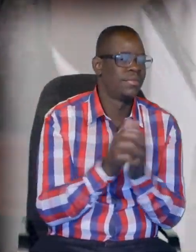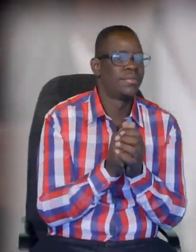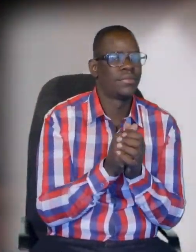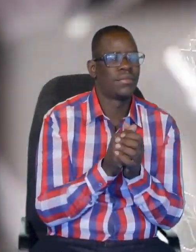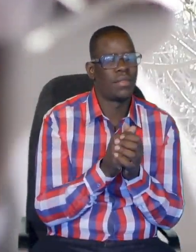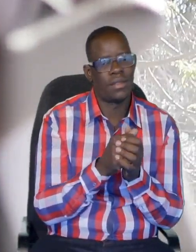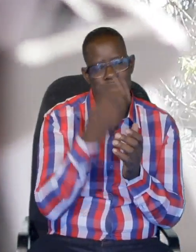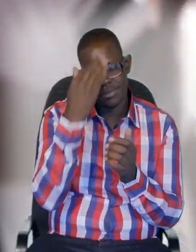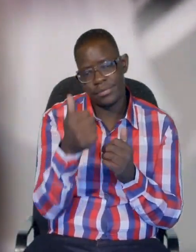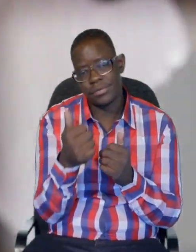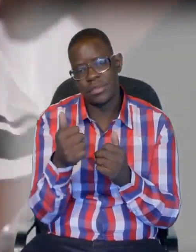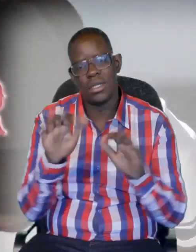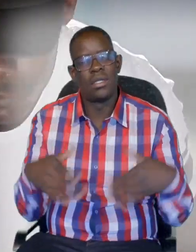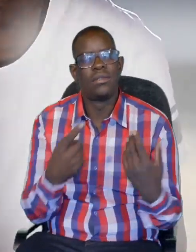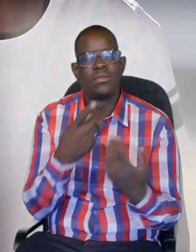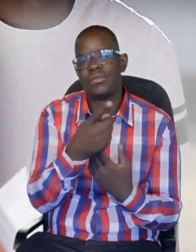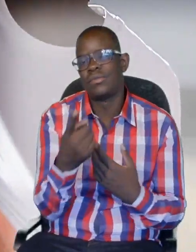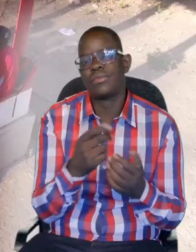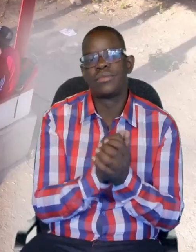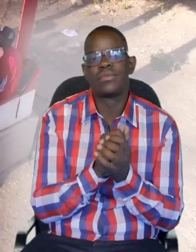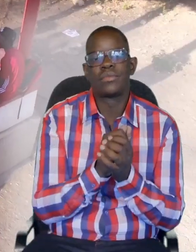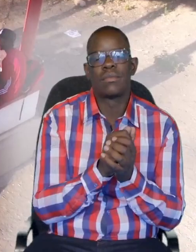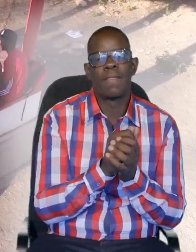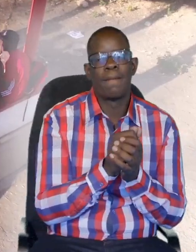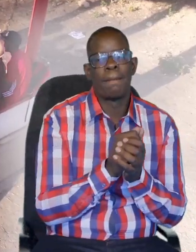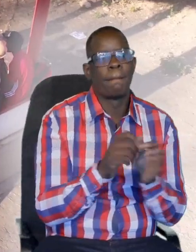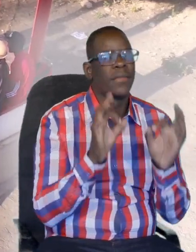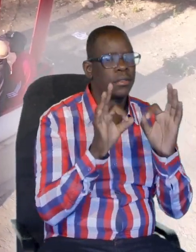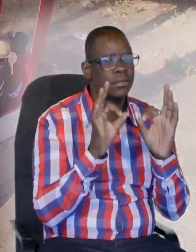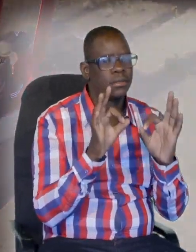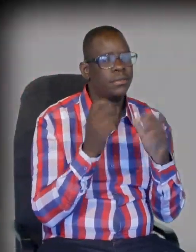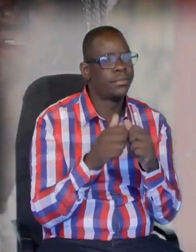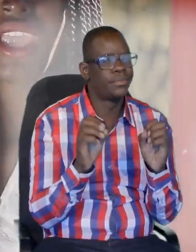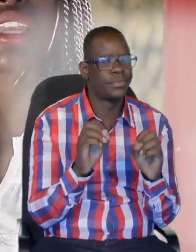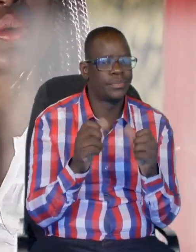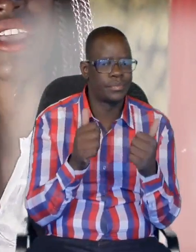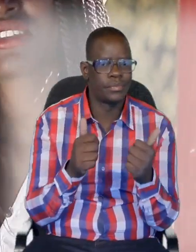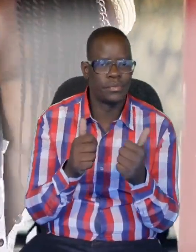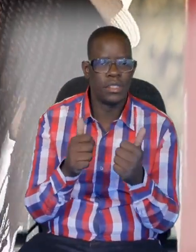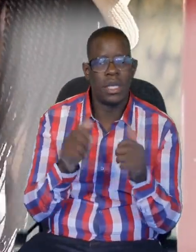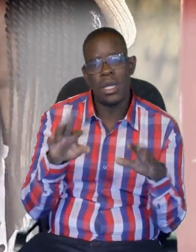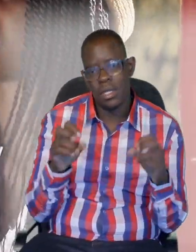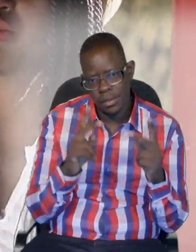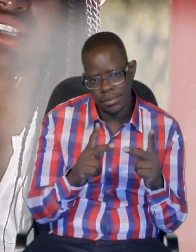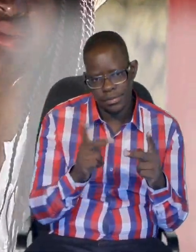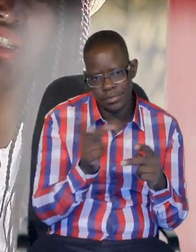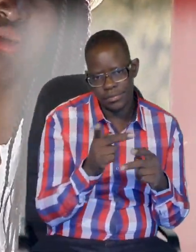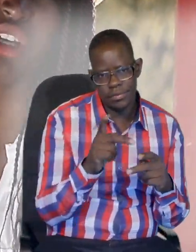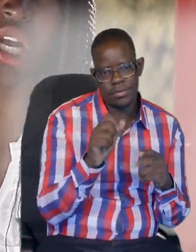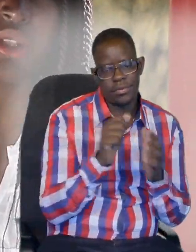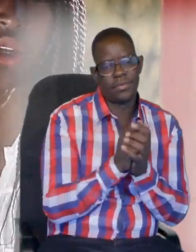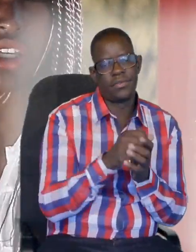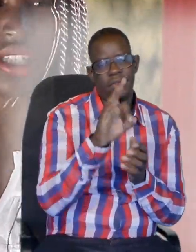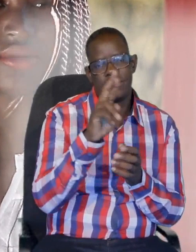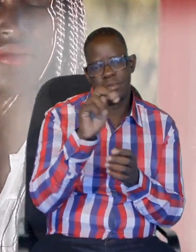How are you? How are you, I'm good. Michelle? I'm good. How are you? How's it We going? good, bruh, we good. Anyways, Frank and I were just busy brainstorming